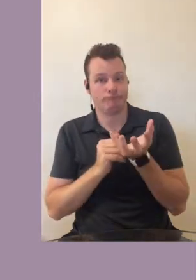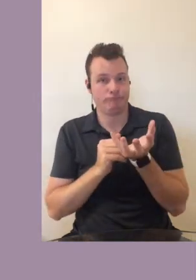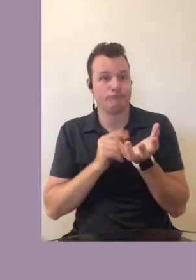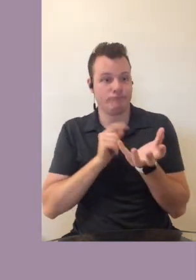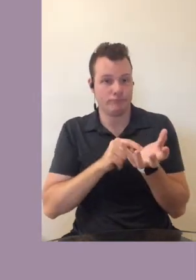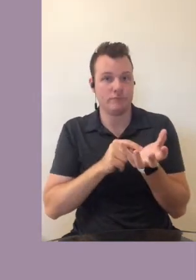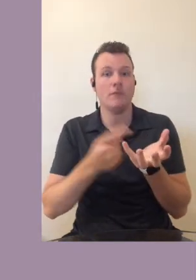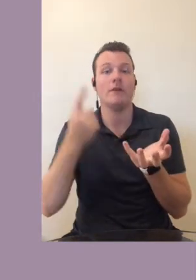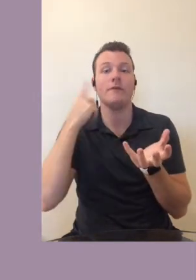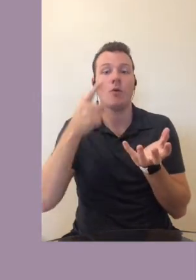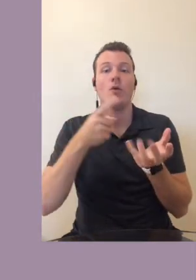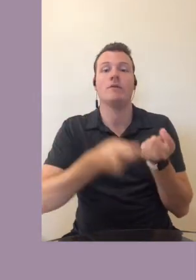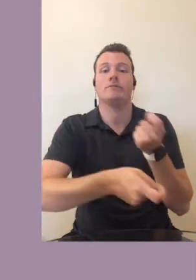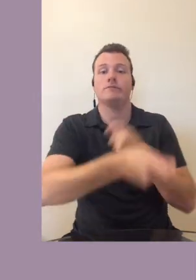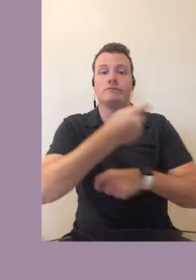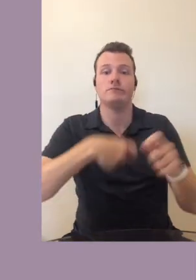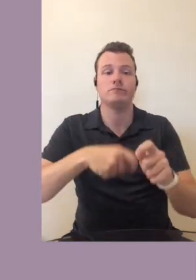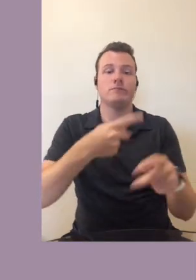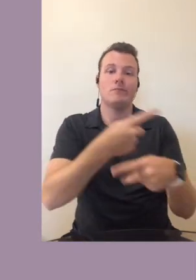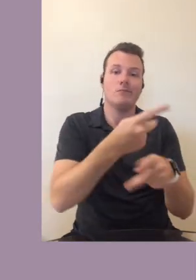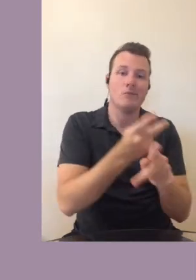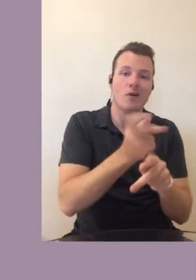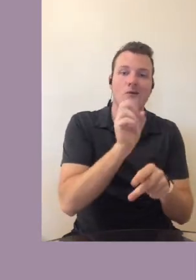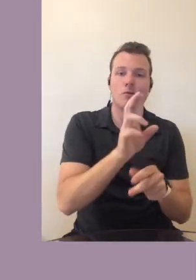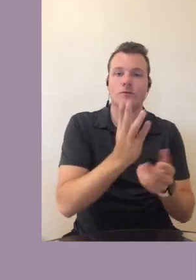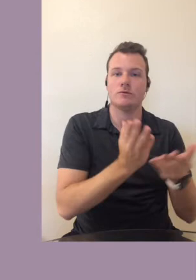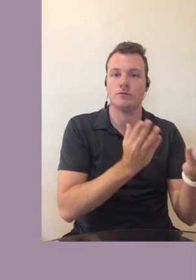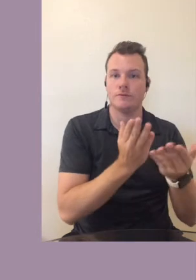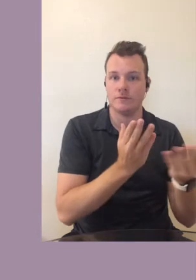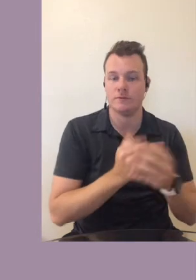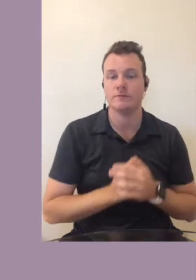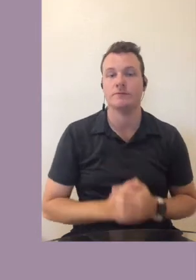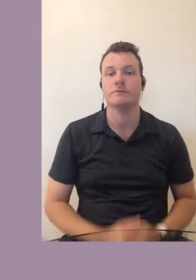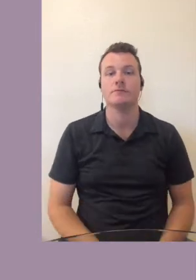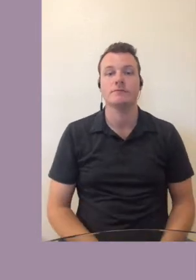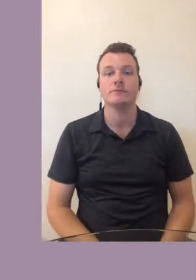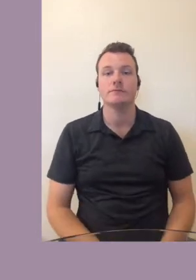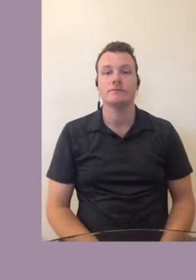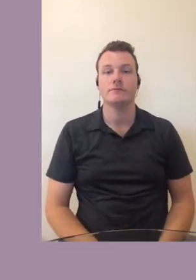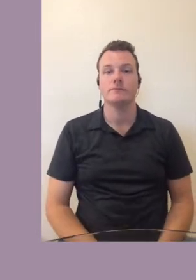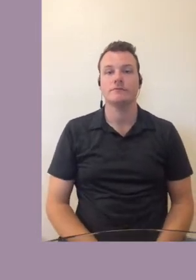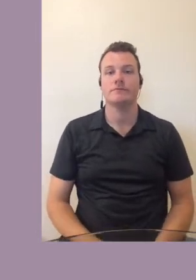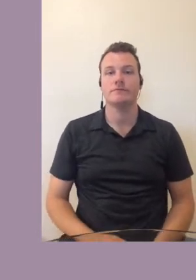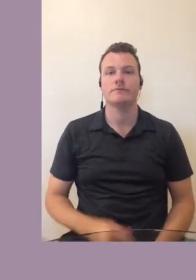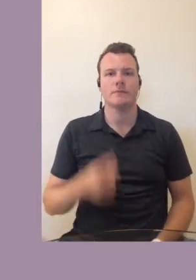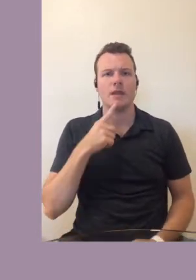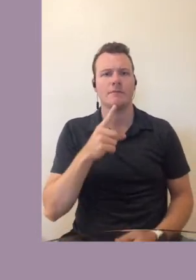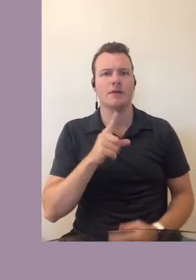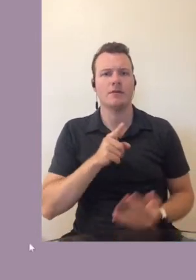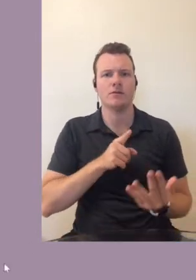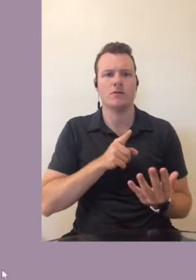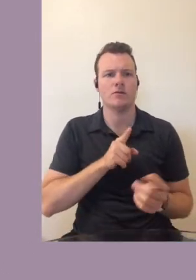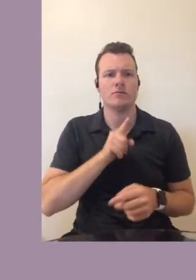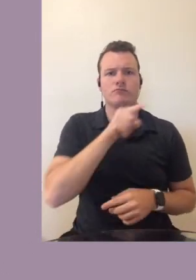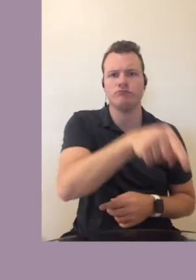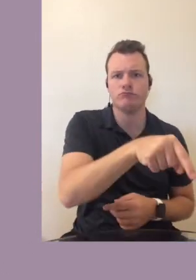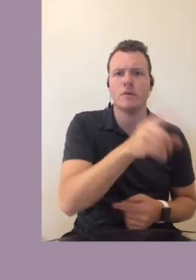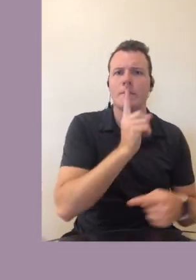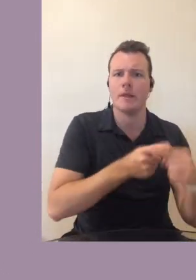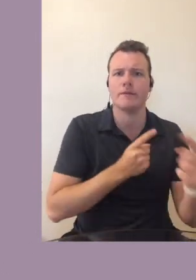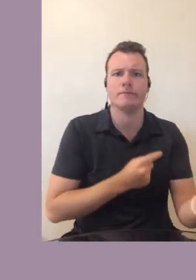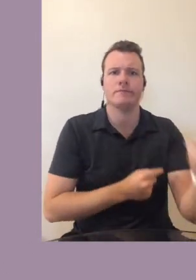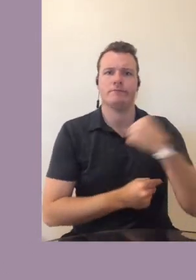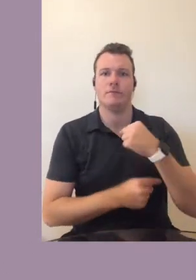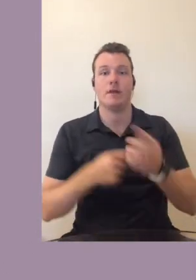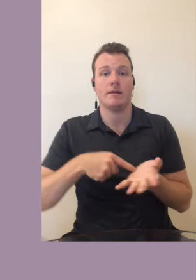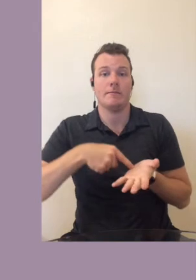in return for a product or service, okay? And it goes both ways. You can